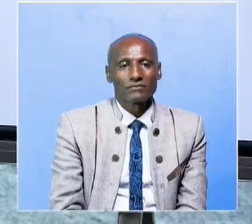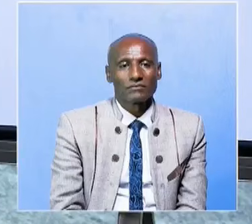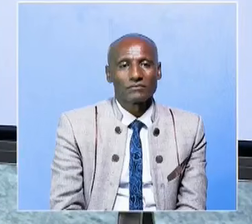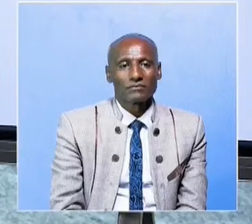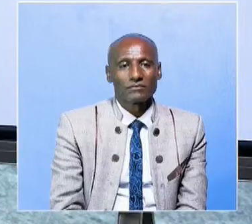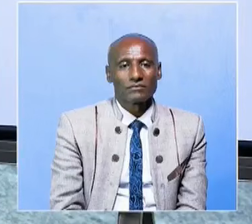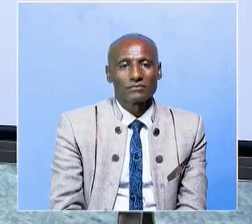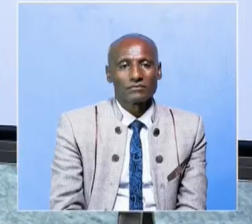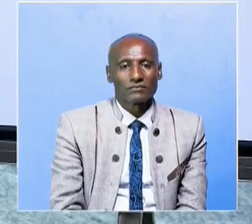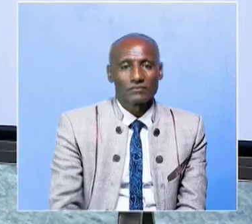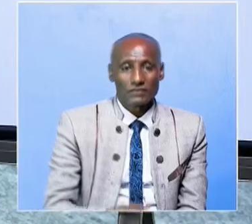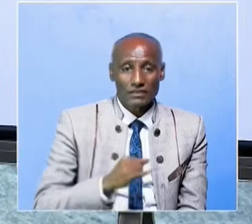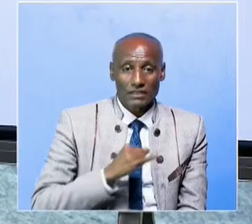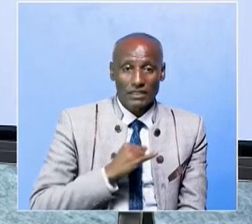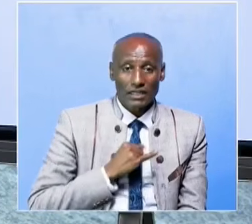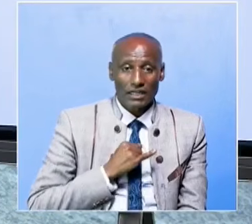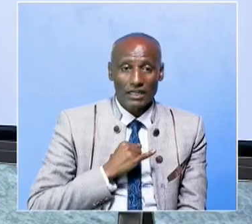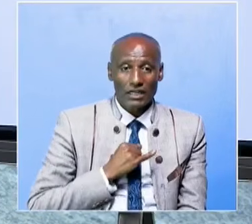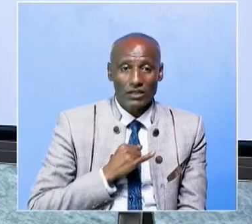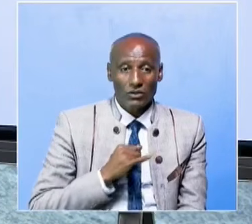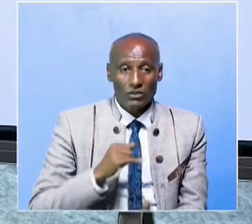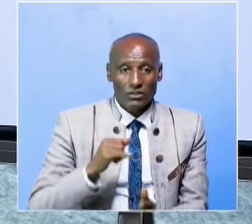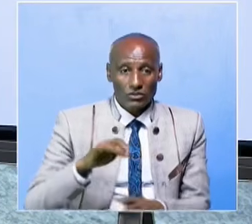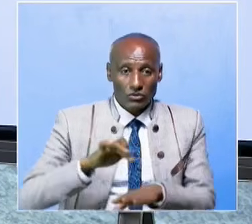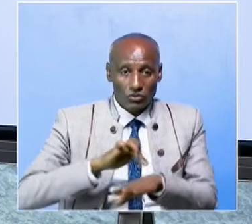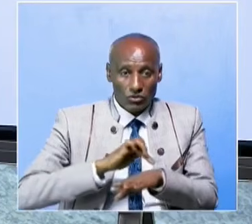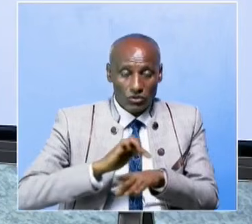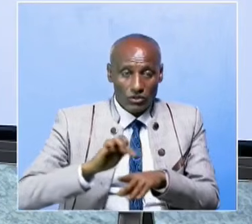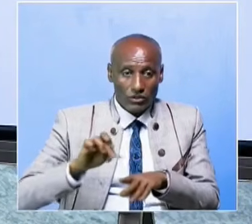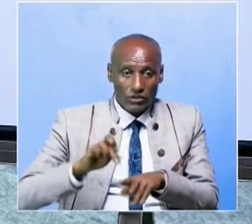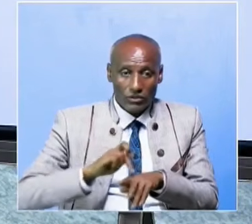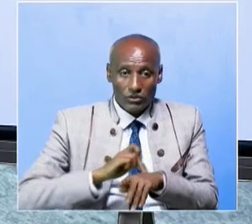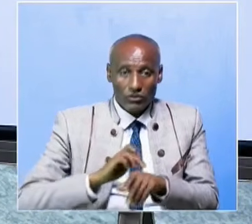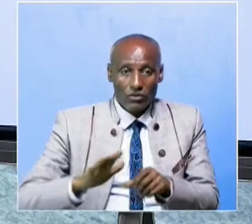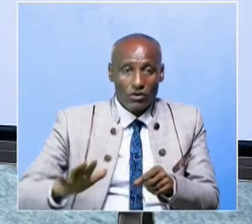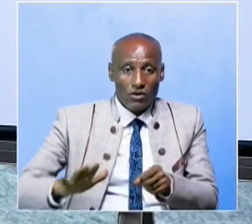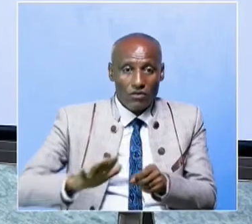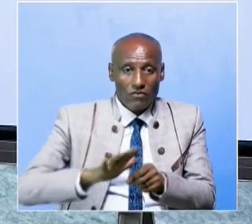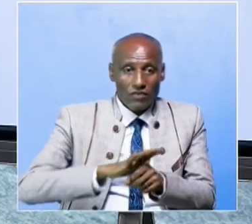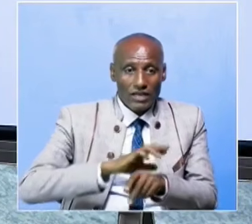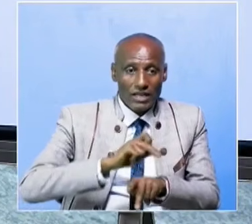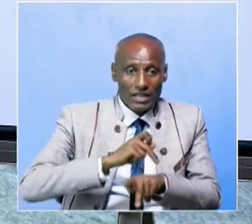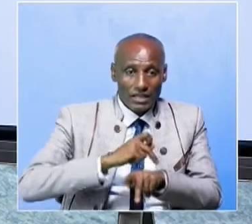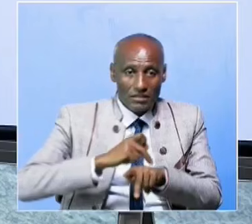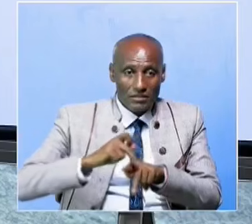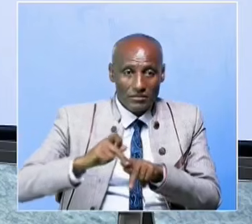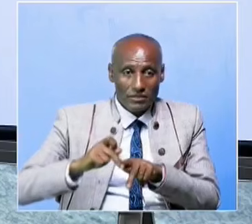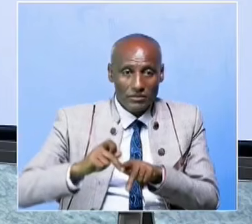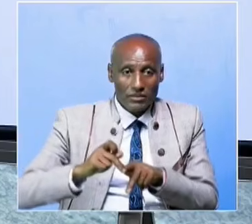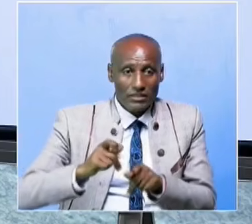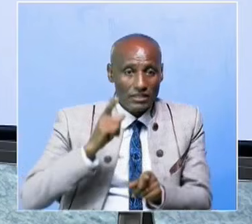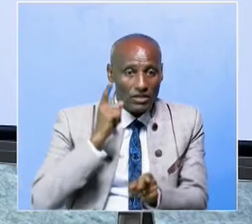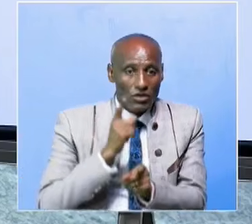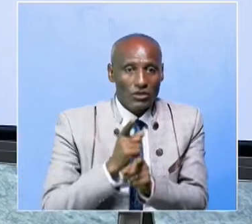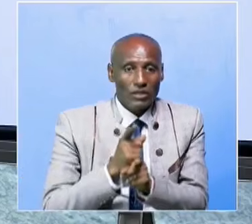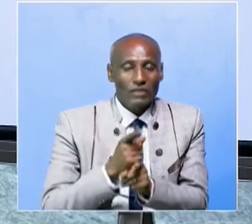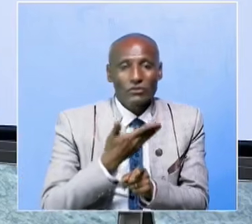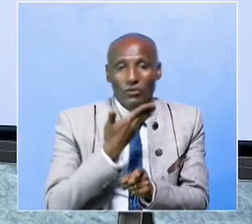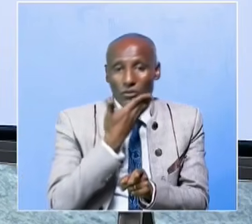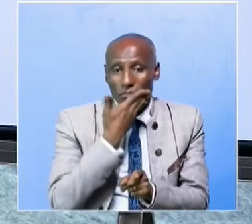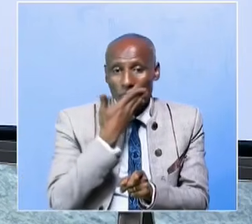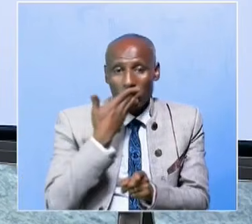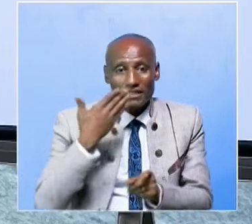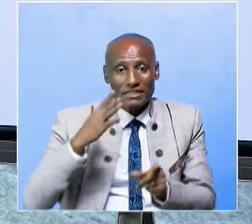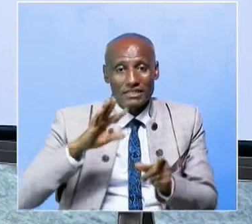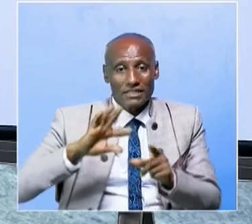Okay, so I want you to fill in this gap by the correct or the best vocabulary that we